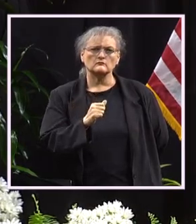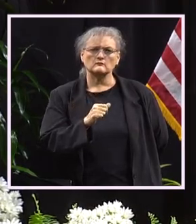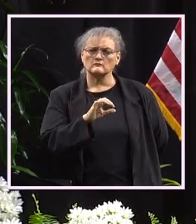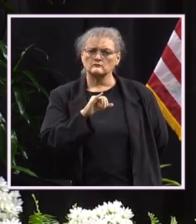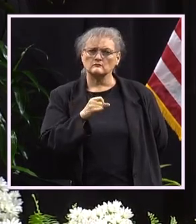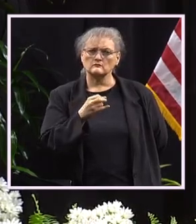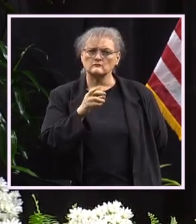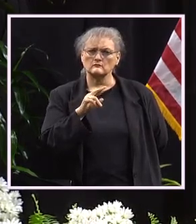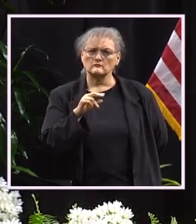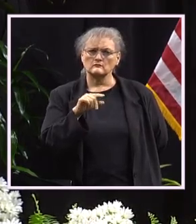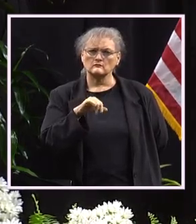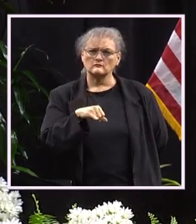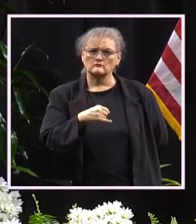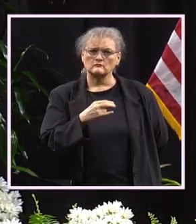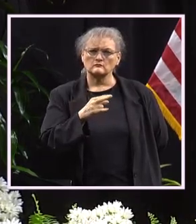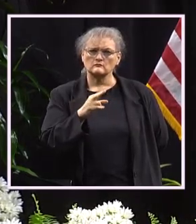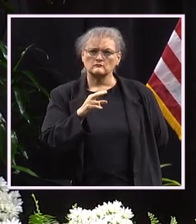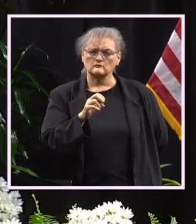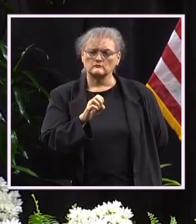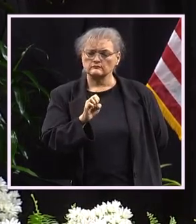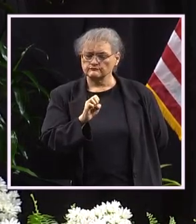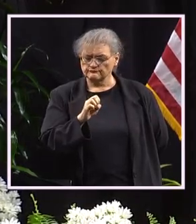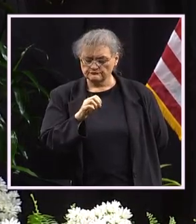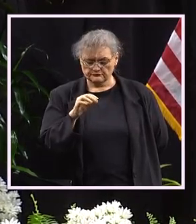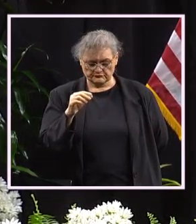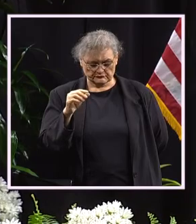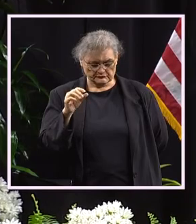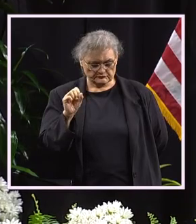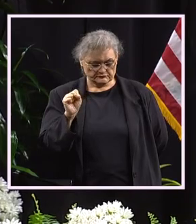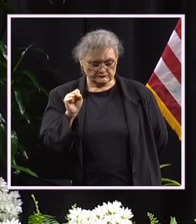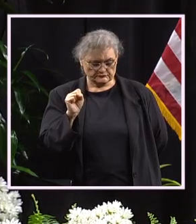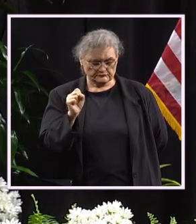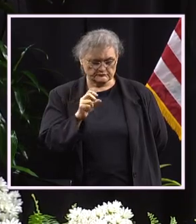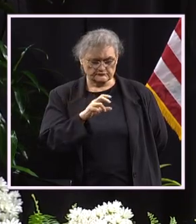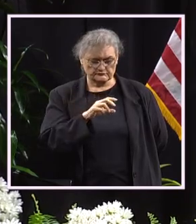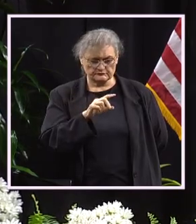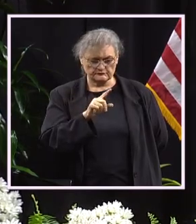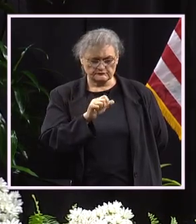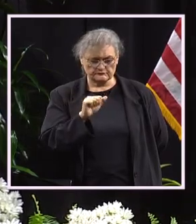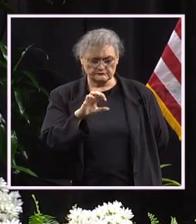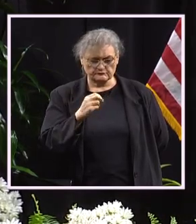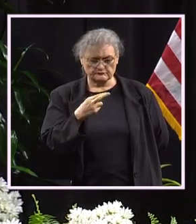Jorge Acevedo, Master of Science. Zachary Charles Johnson.